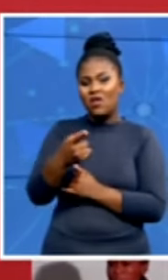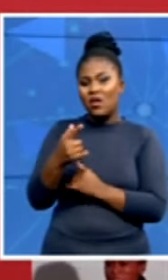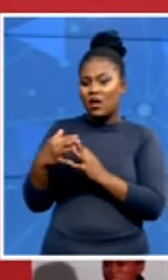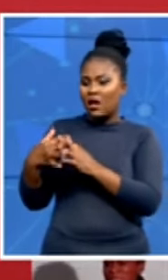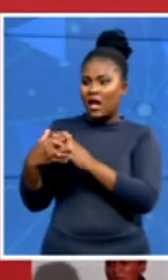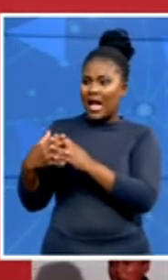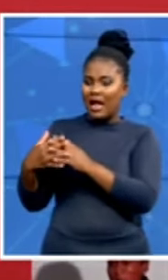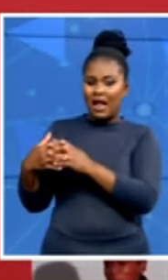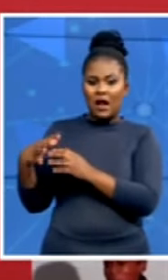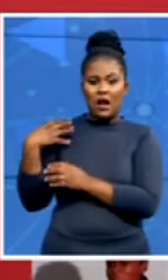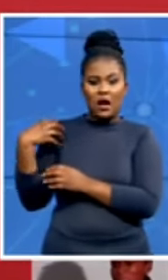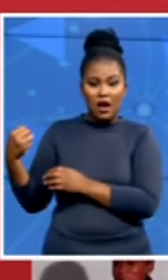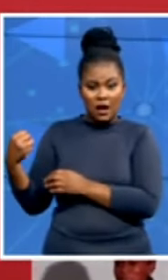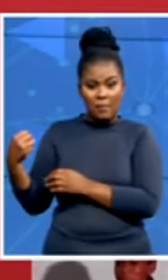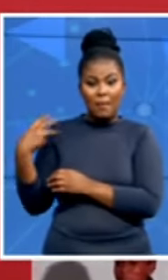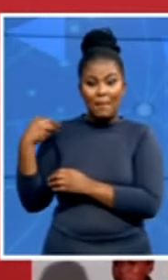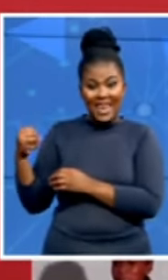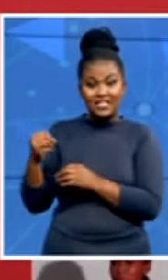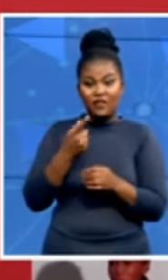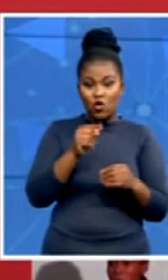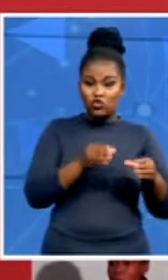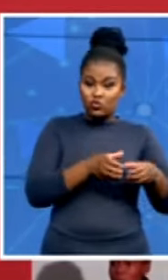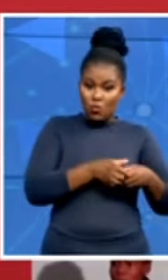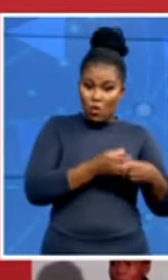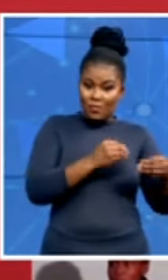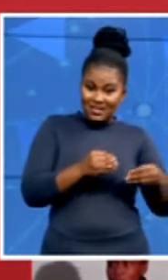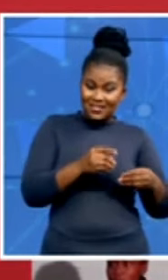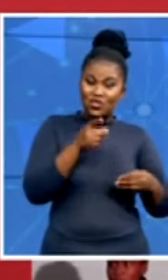country? Do you perhaps have a figure?